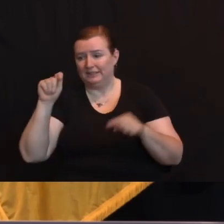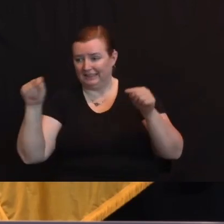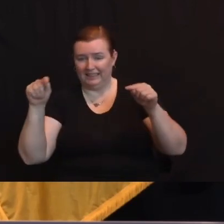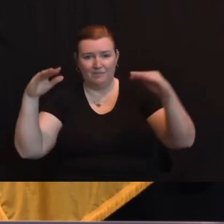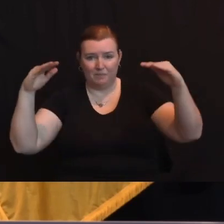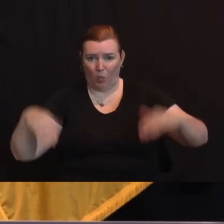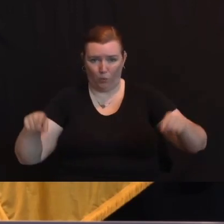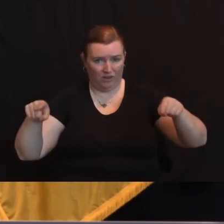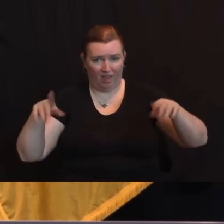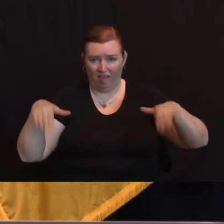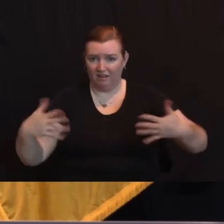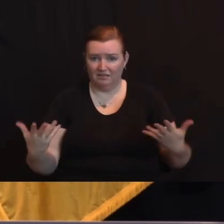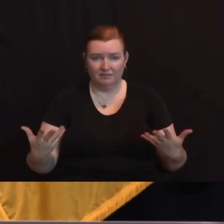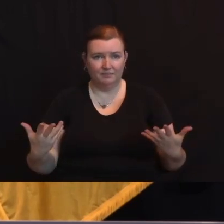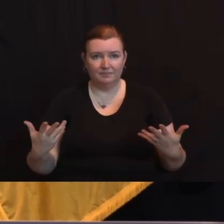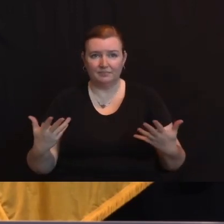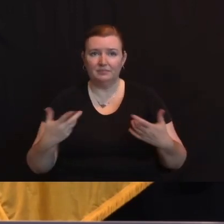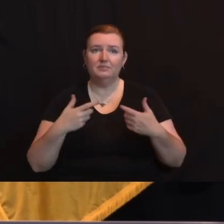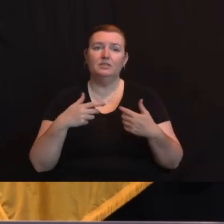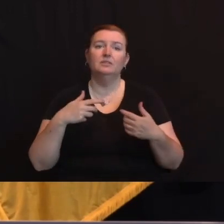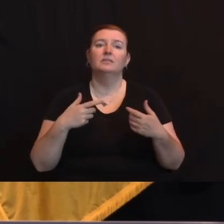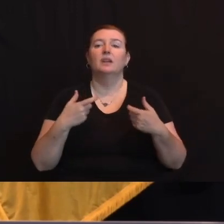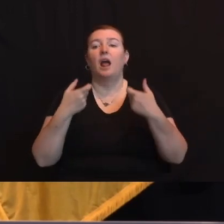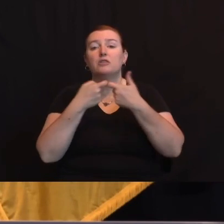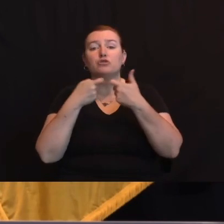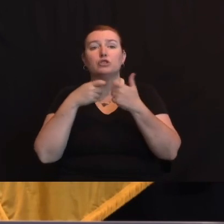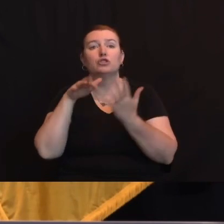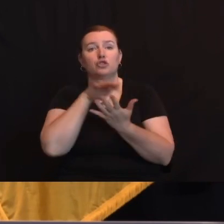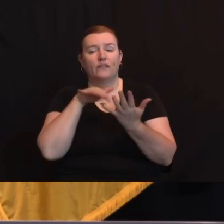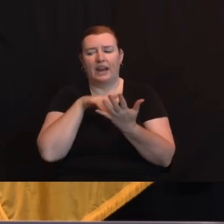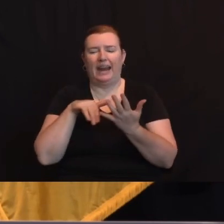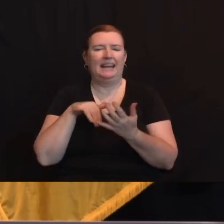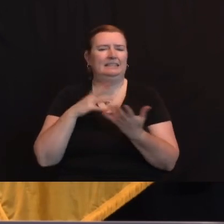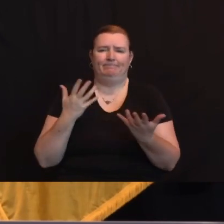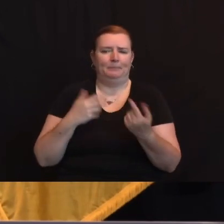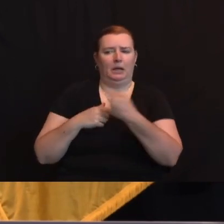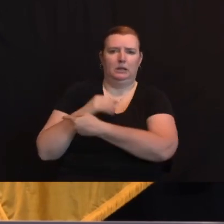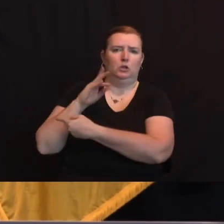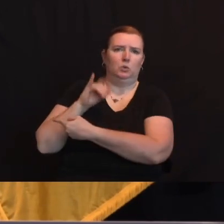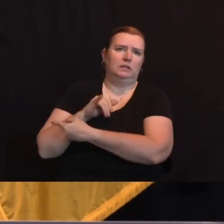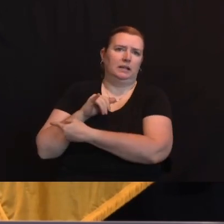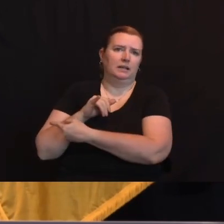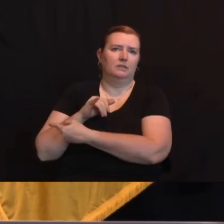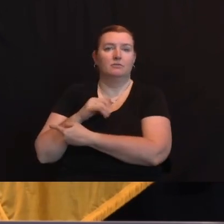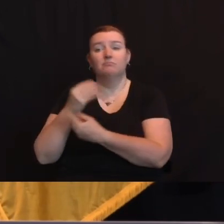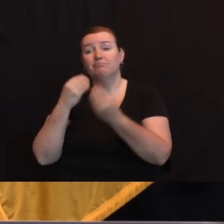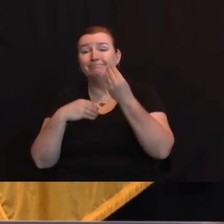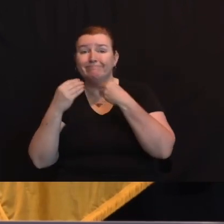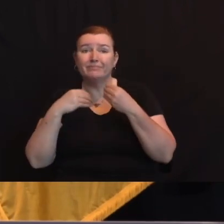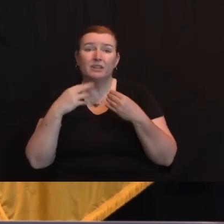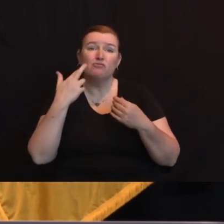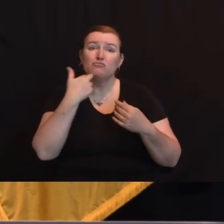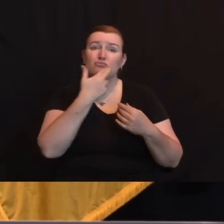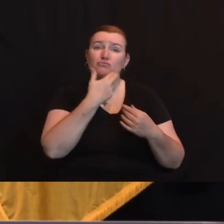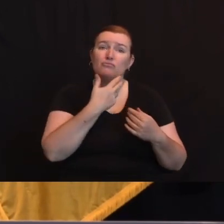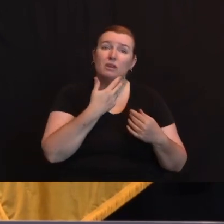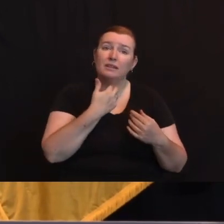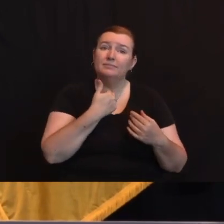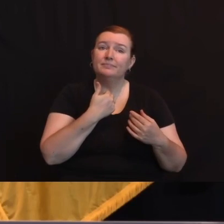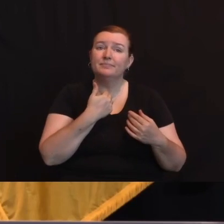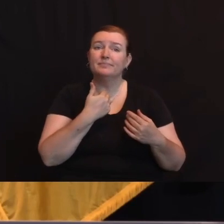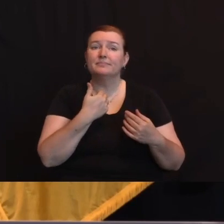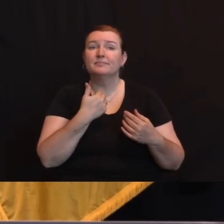electronic surveys. Judy can address that. Dining in restaurants, here's the thing. You have to take your mask off. So I